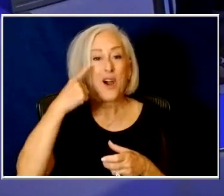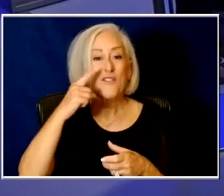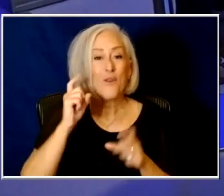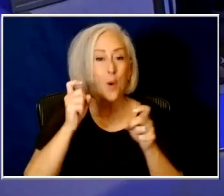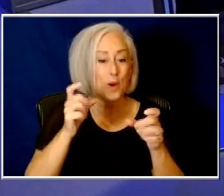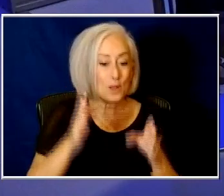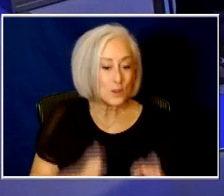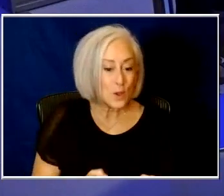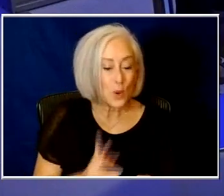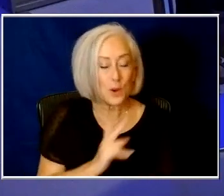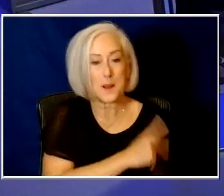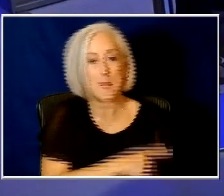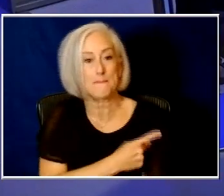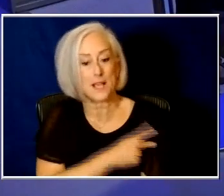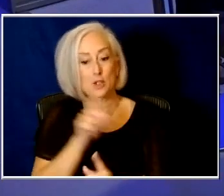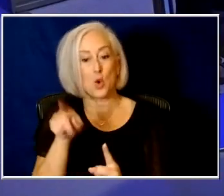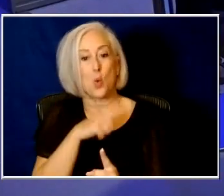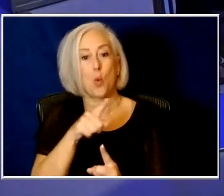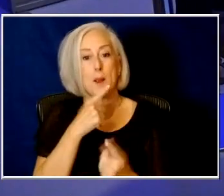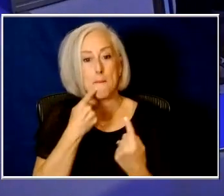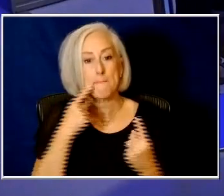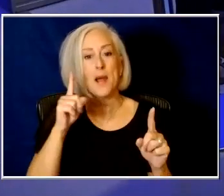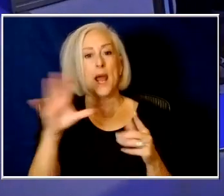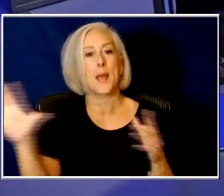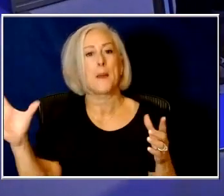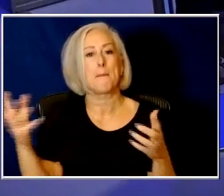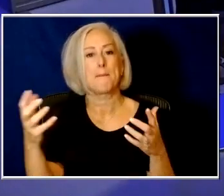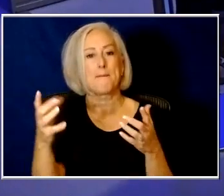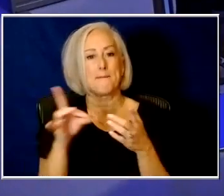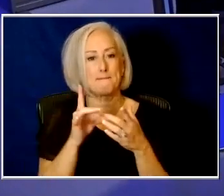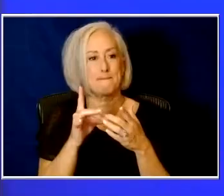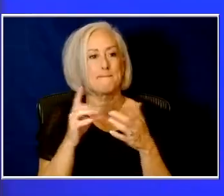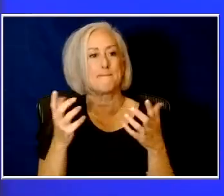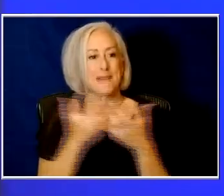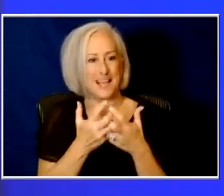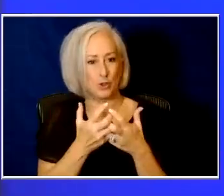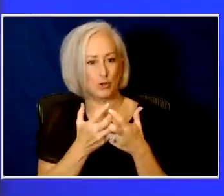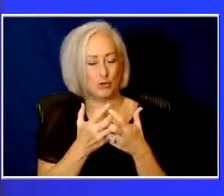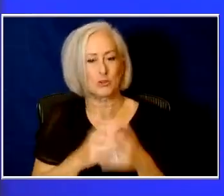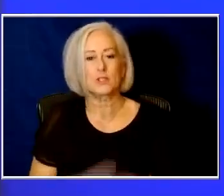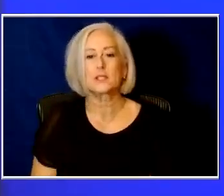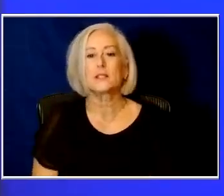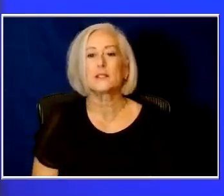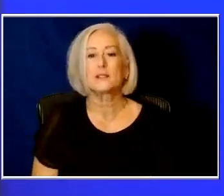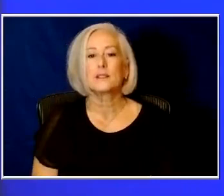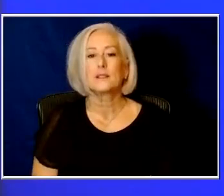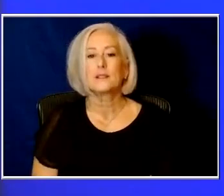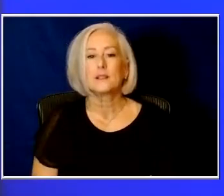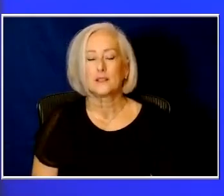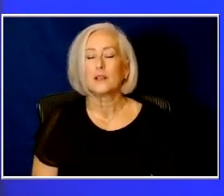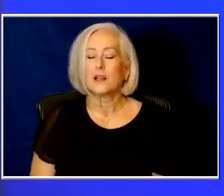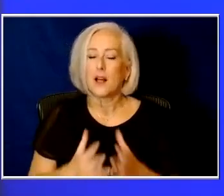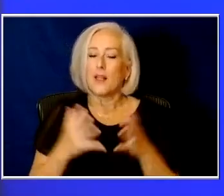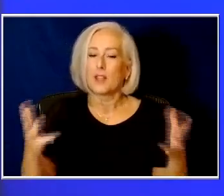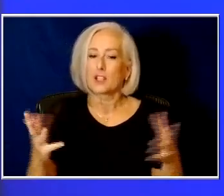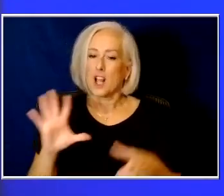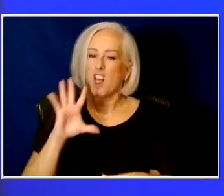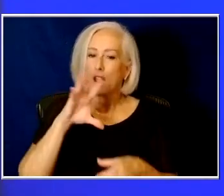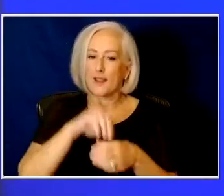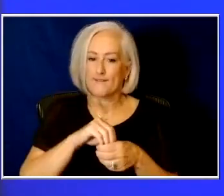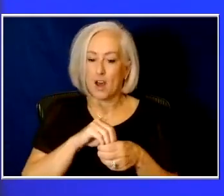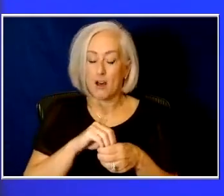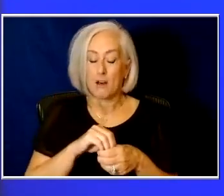when there is a match? What does that mean? Yeah, there's a lot that's involved. A lot of it is blood work, especially for. So I'd say for the